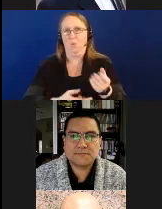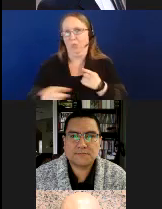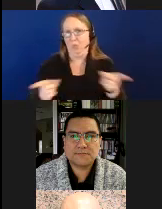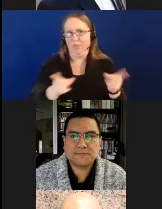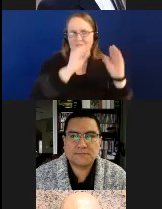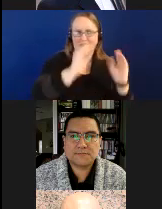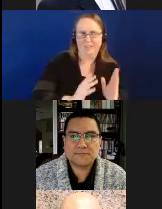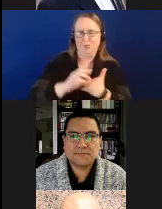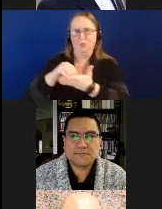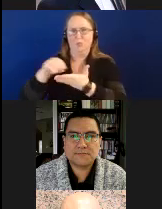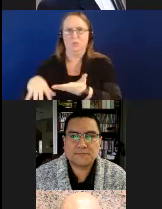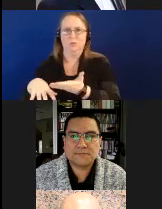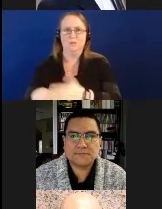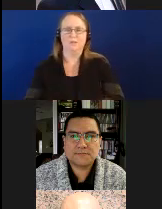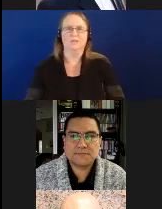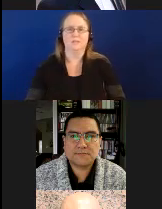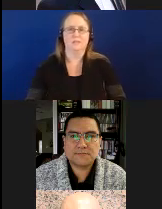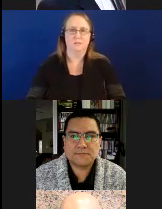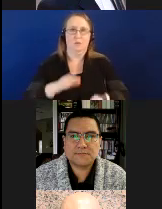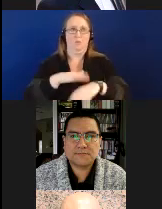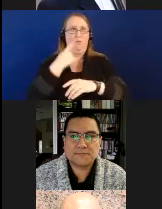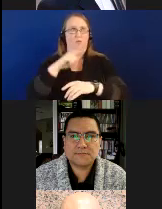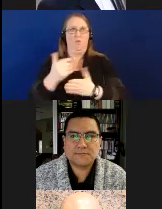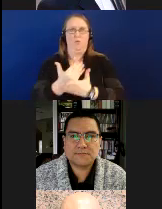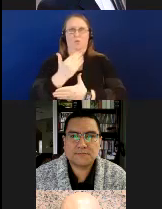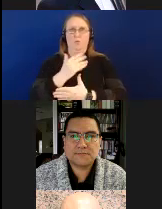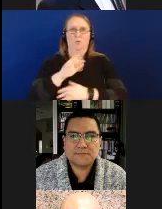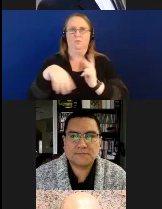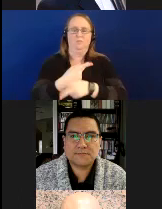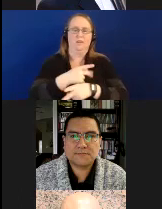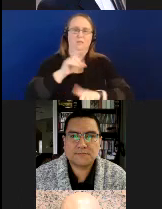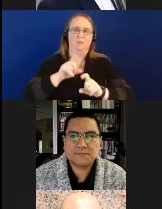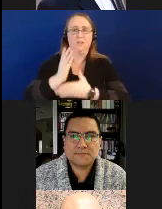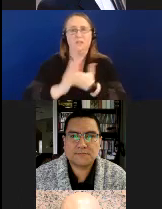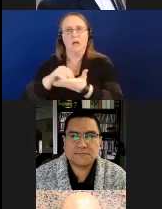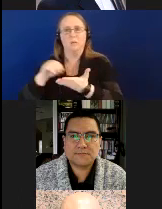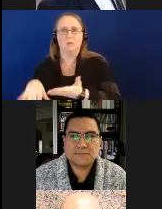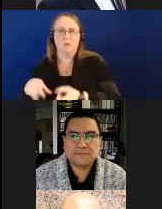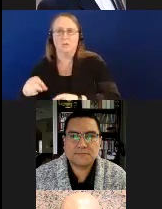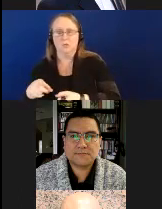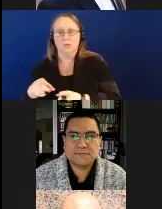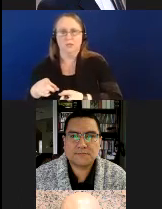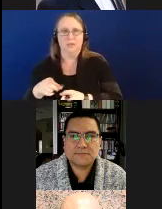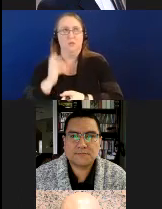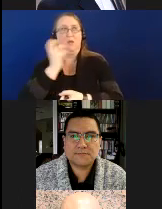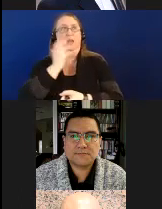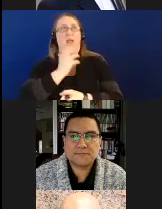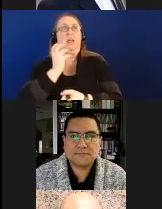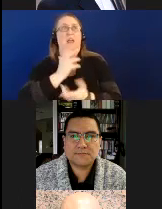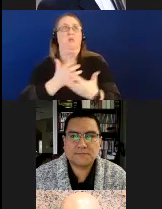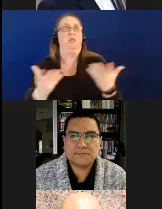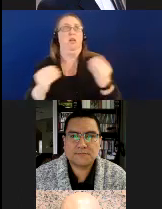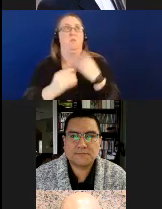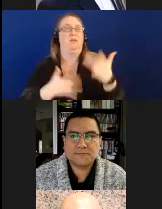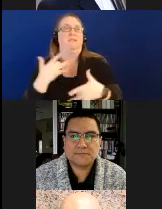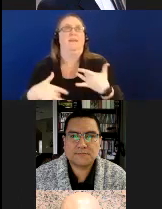and students on these new question types. We've gotten some students who are saying, wow, this is way more